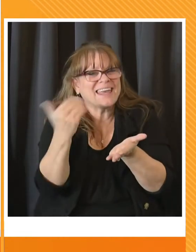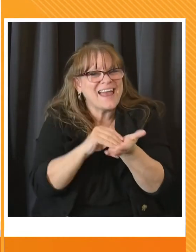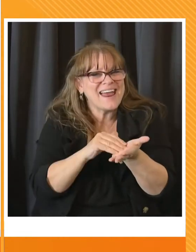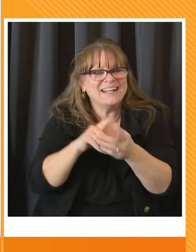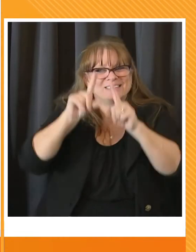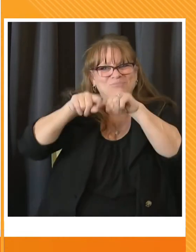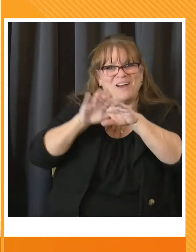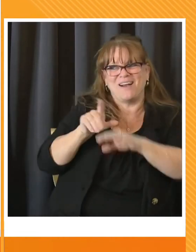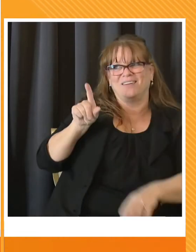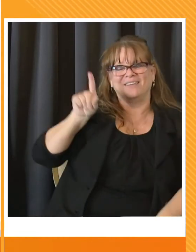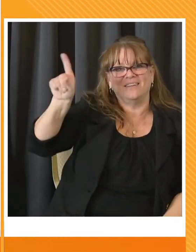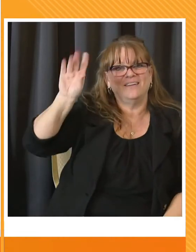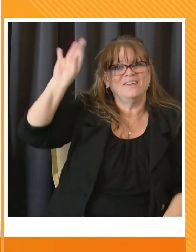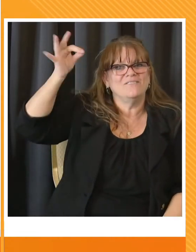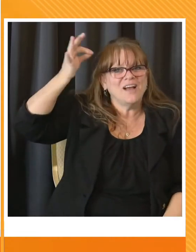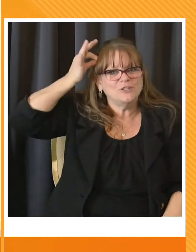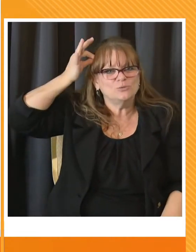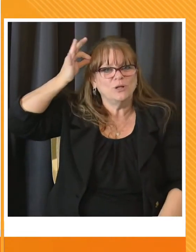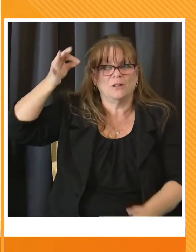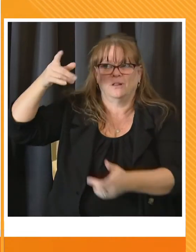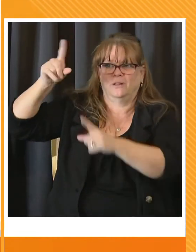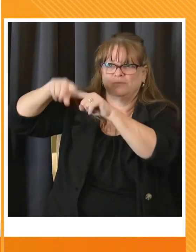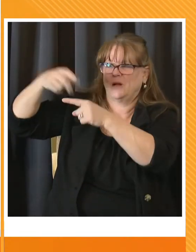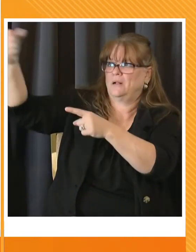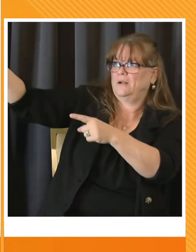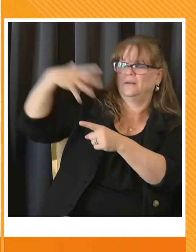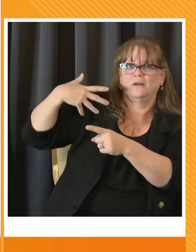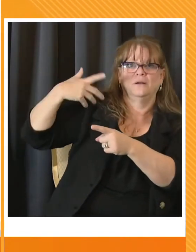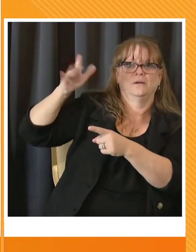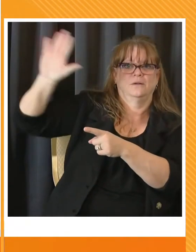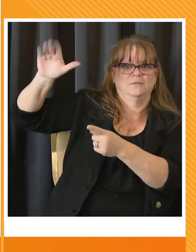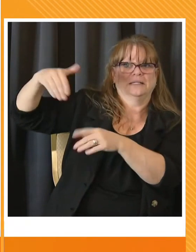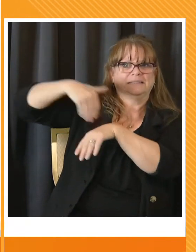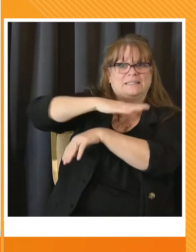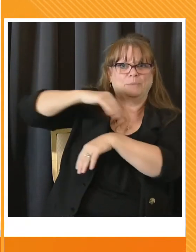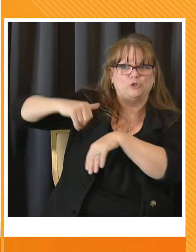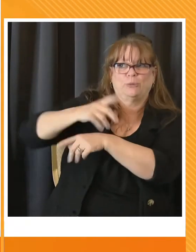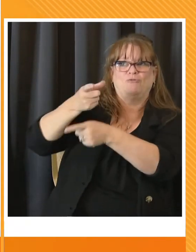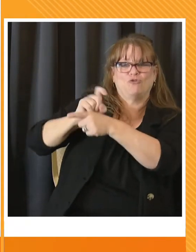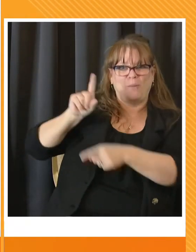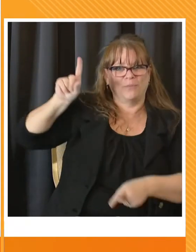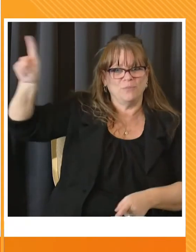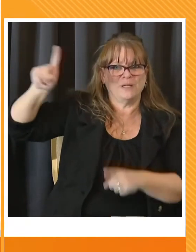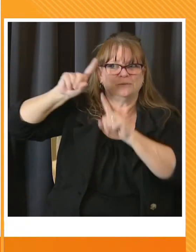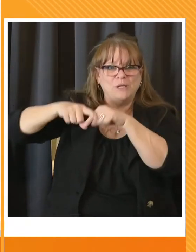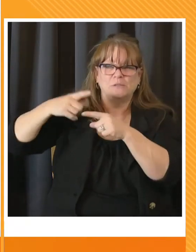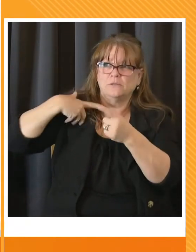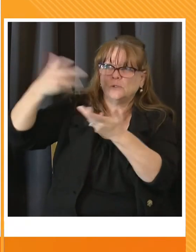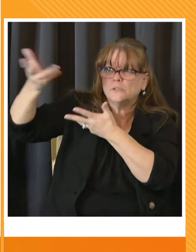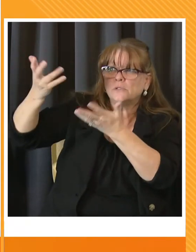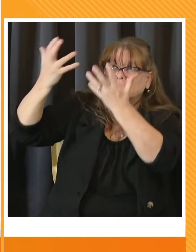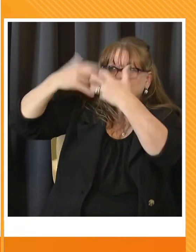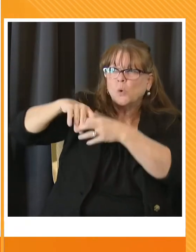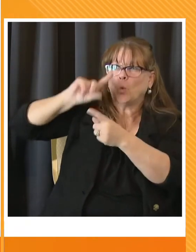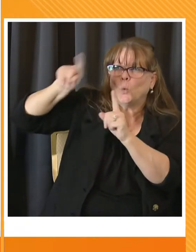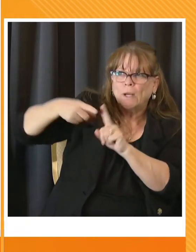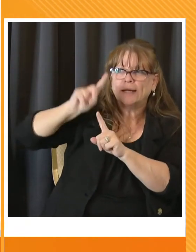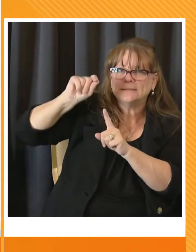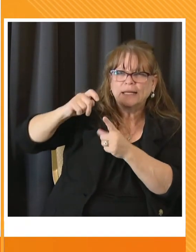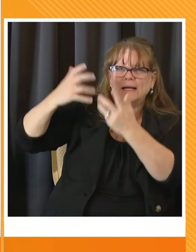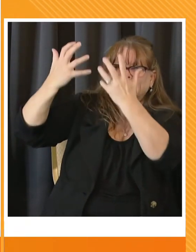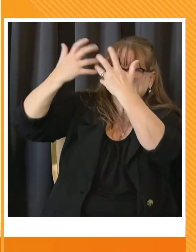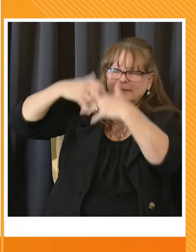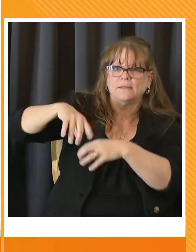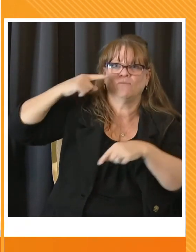actual distribution of the vaccine to the states. Next slide. So, in